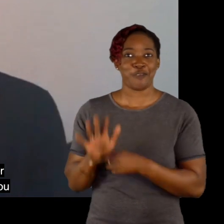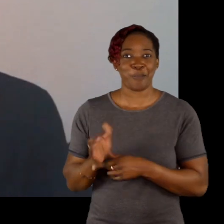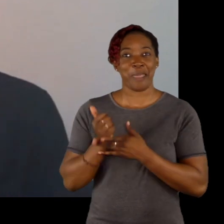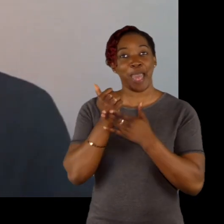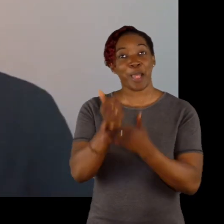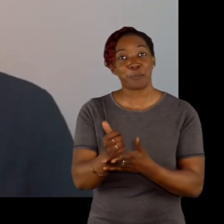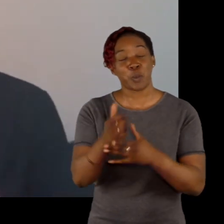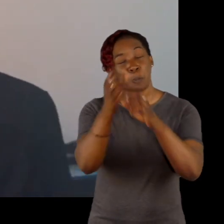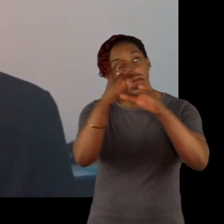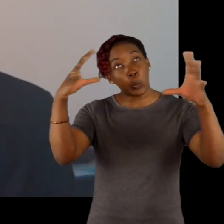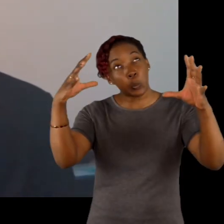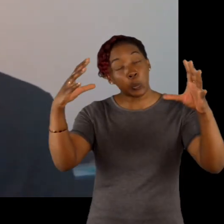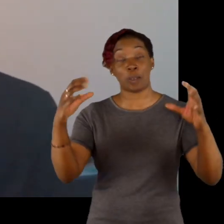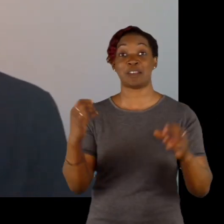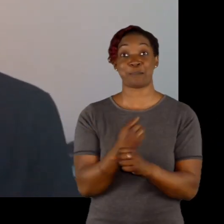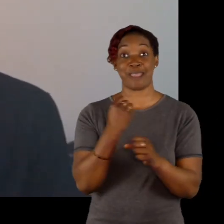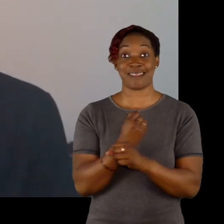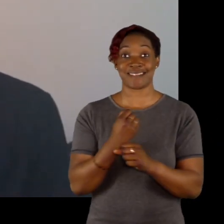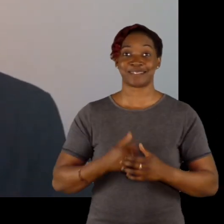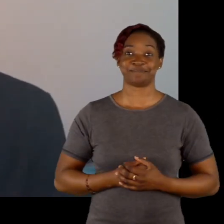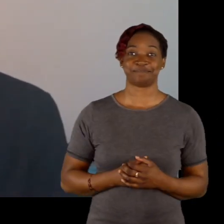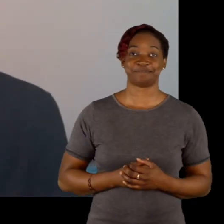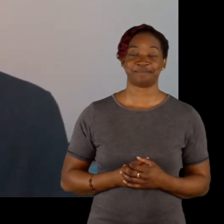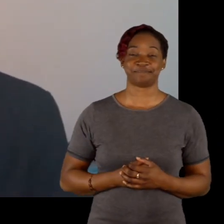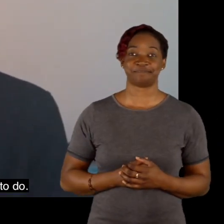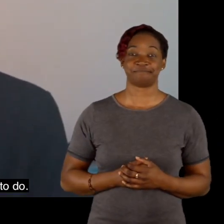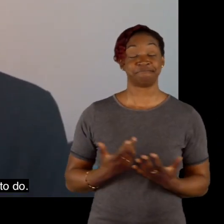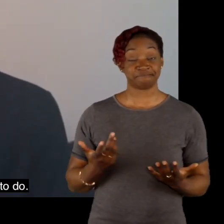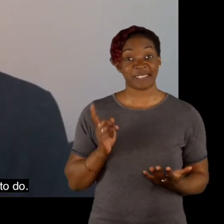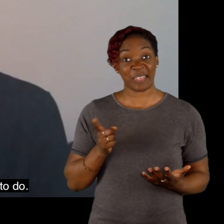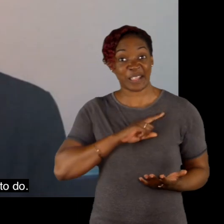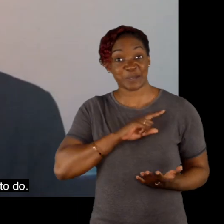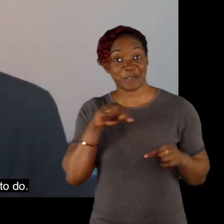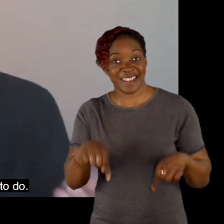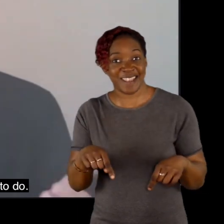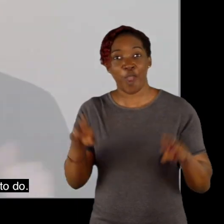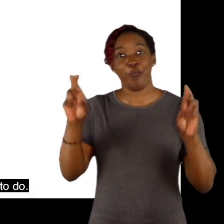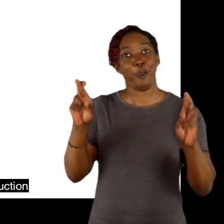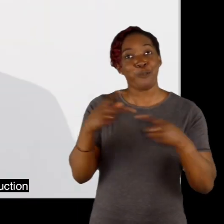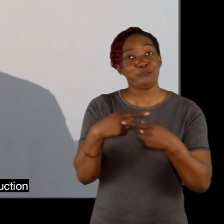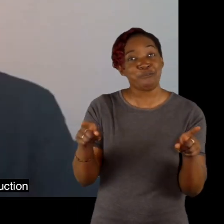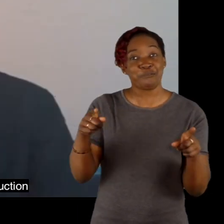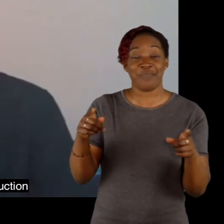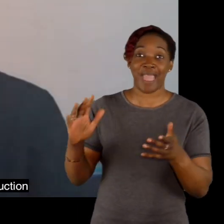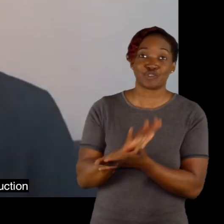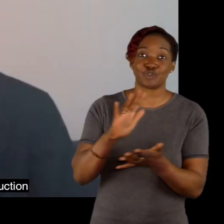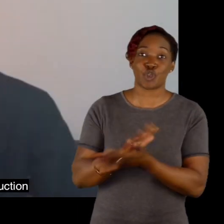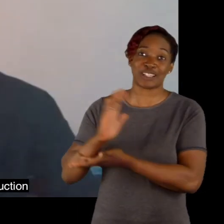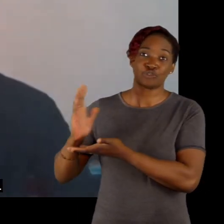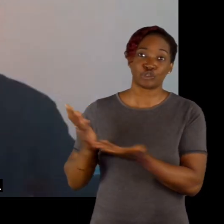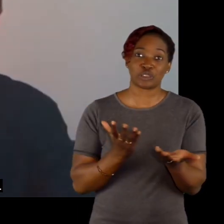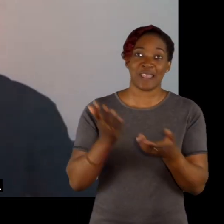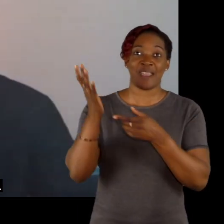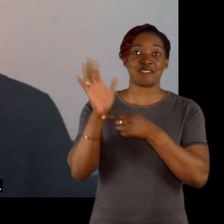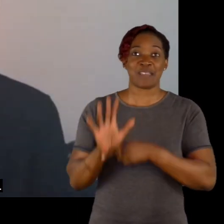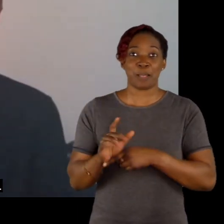and help you imagine it and make it what you want it to be. Um, which is what we're all here to do. We hope you enjoyed this introduction